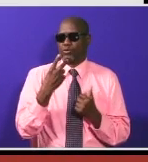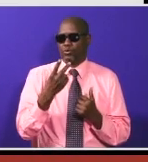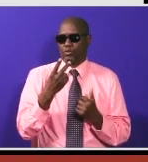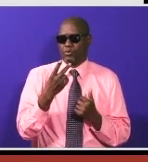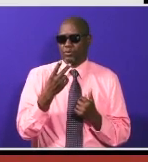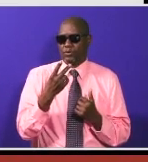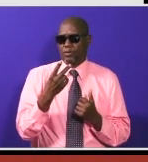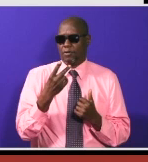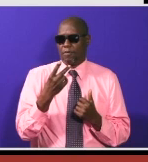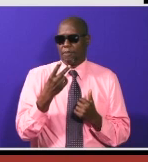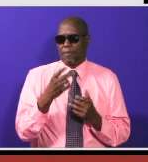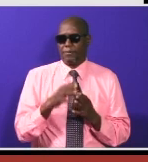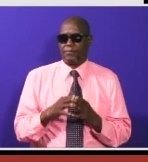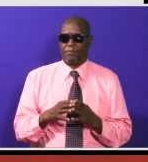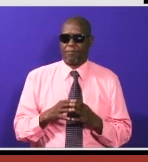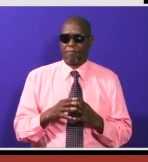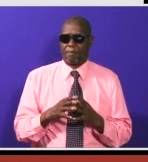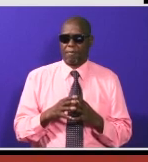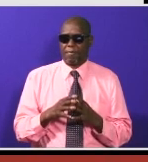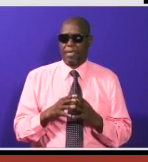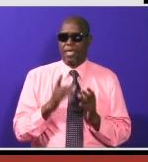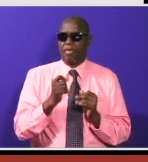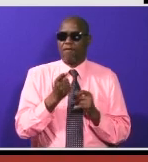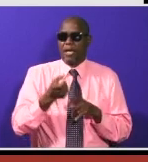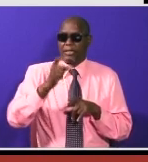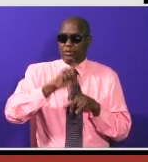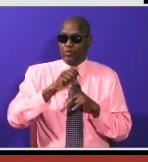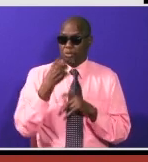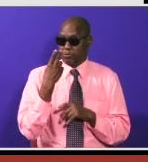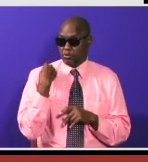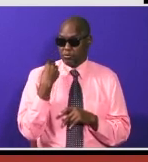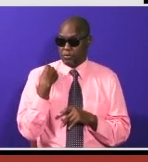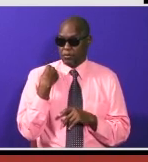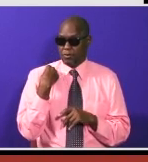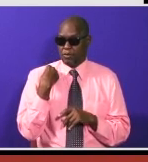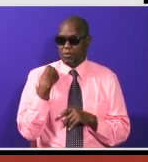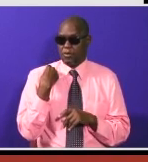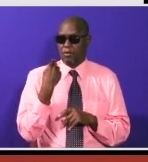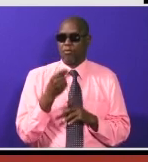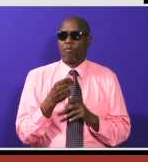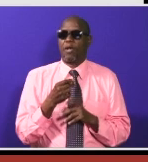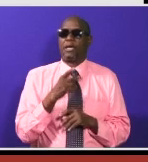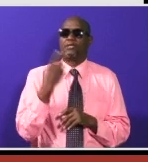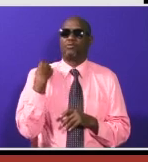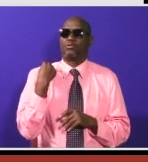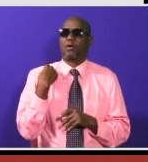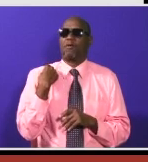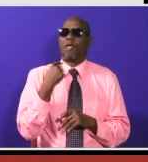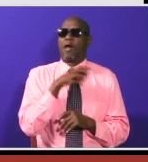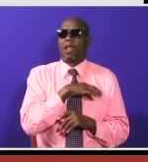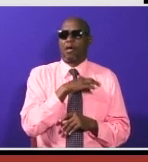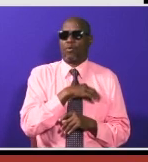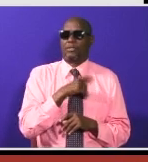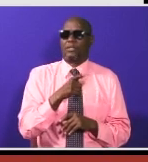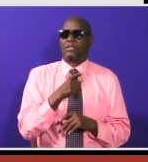for example, if you've got additional responsibility, you can be paid what you call responsibility allowance. Mm. That comes with your